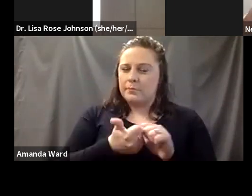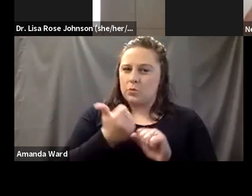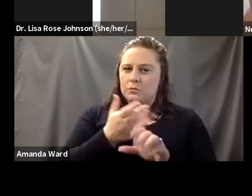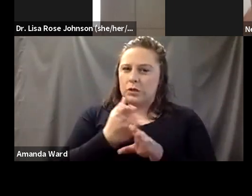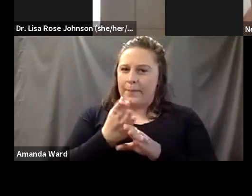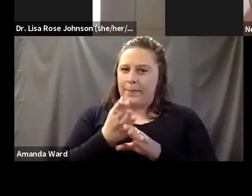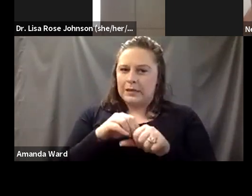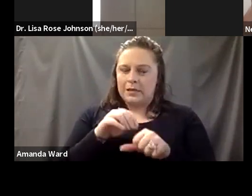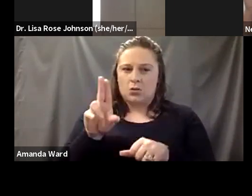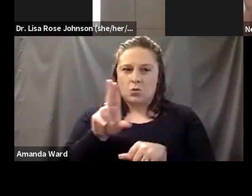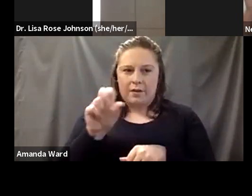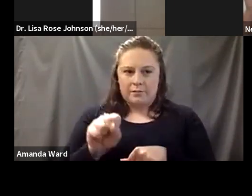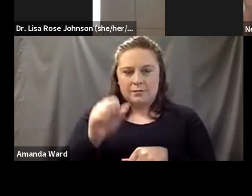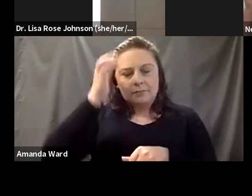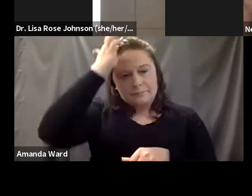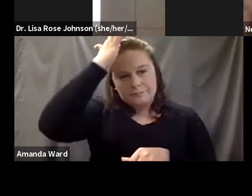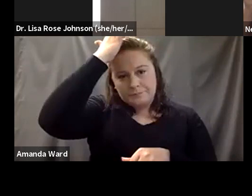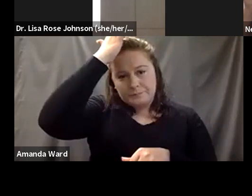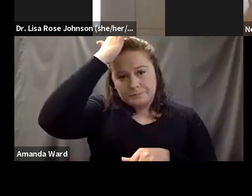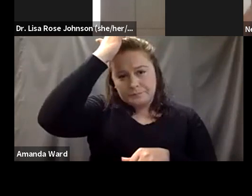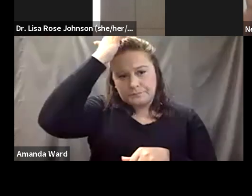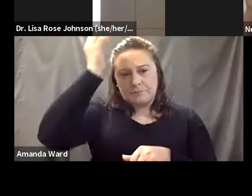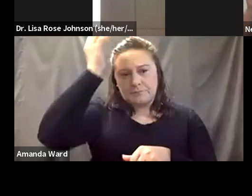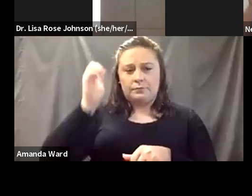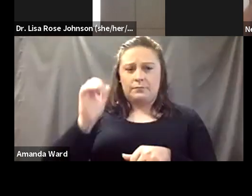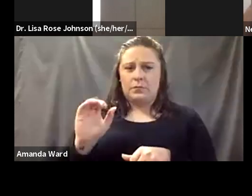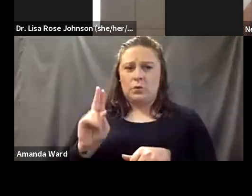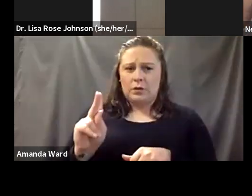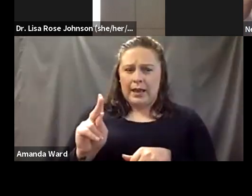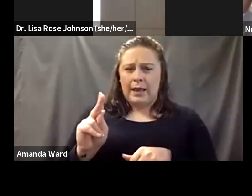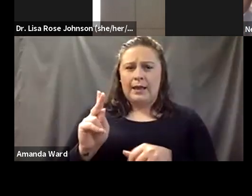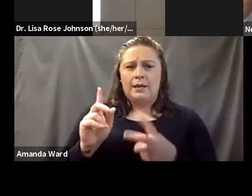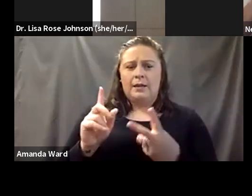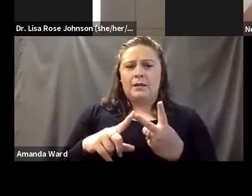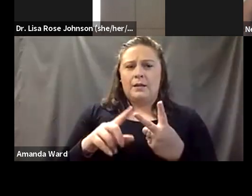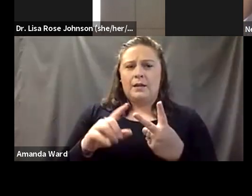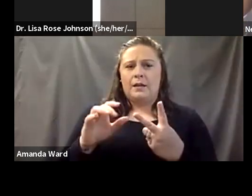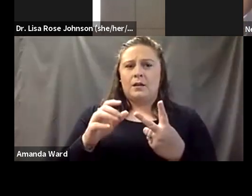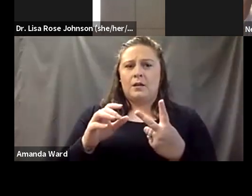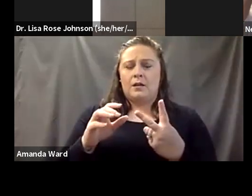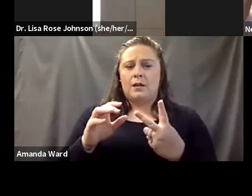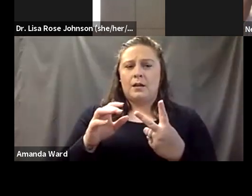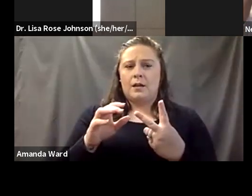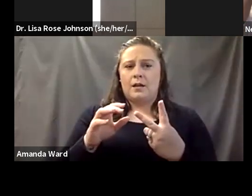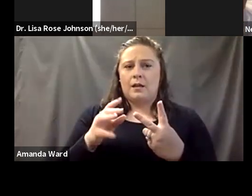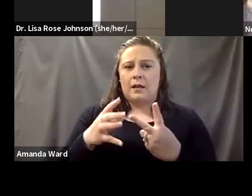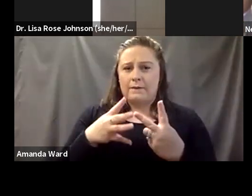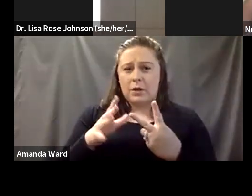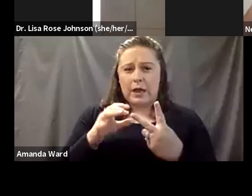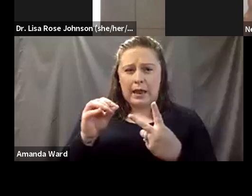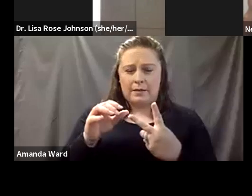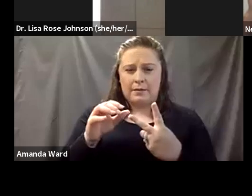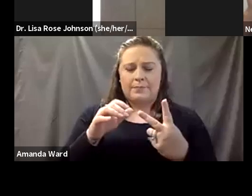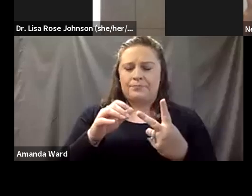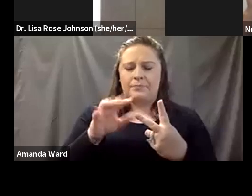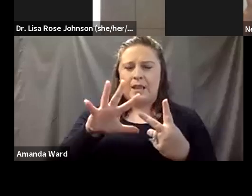effective against the variant identified in the UK, in South Africa, and in Brazil, but those vaccines have a buffer built in. So even